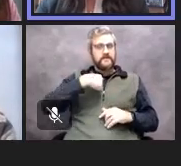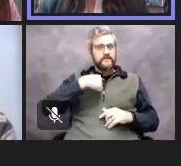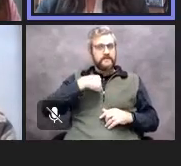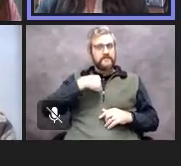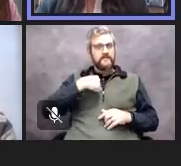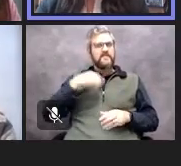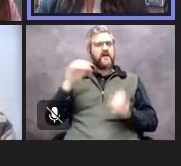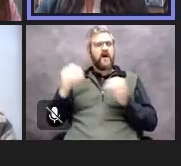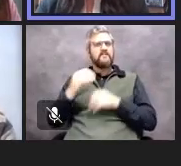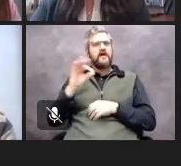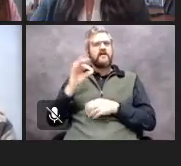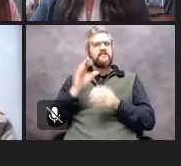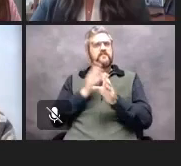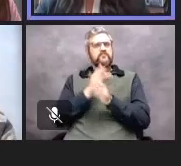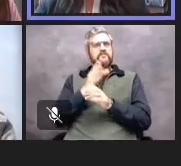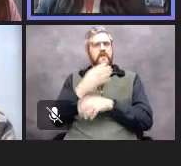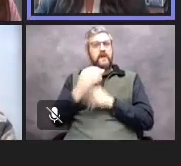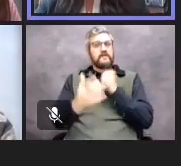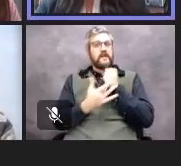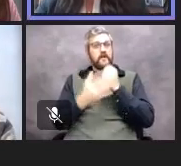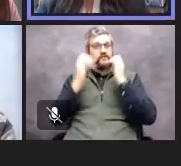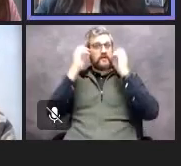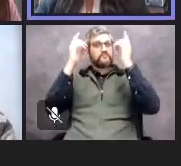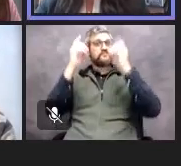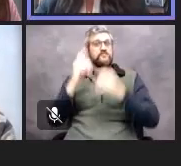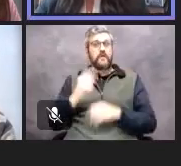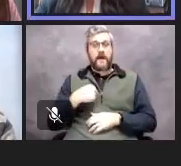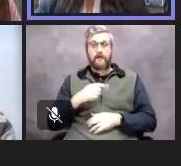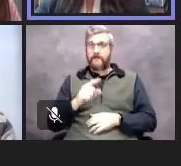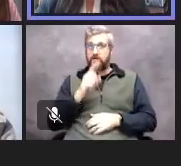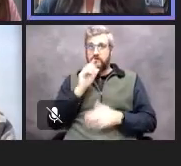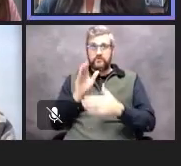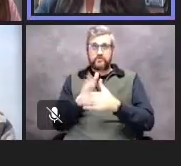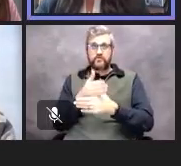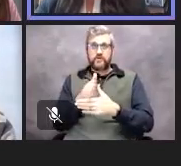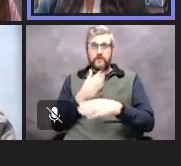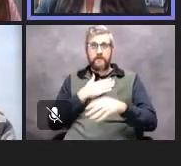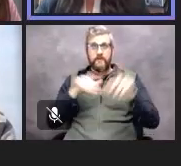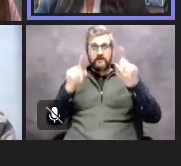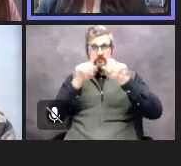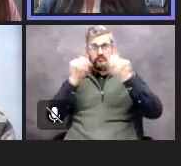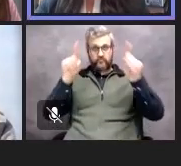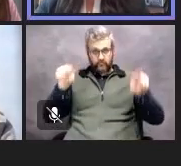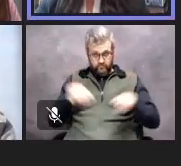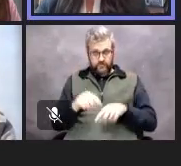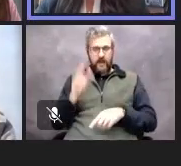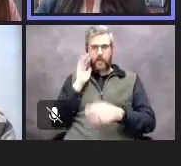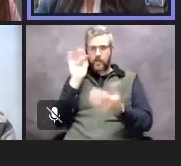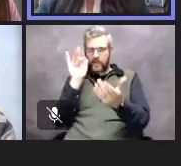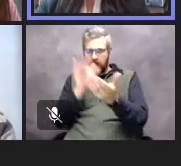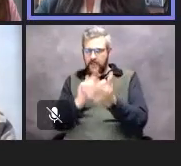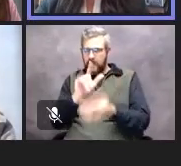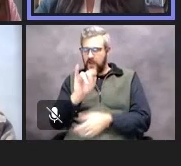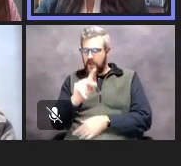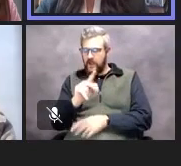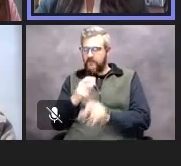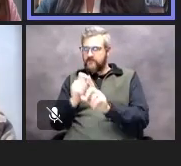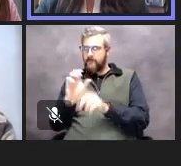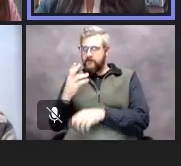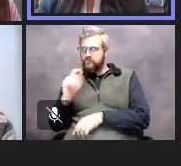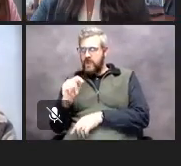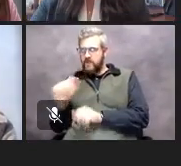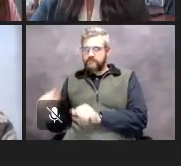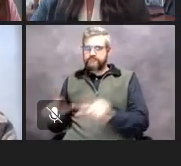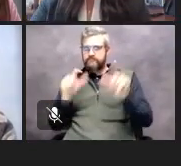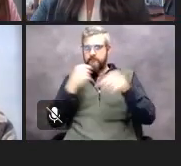of Career and Technical Education. So I'm actually going to share my screen, but I'm going to click on the link from the chat to make sure that it